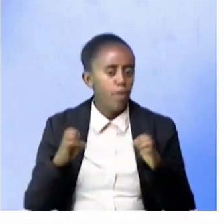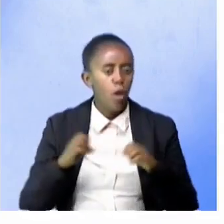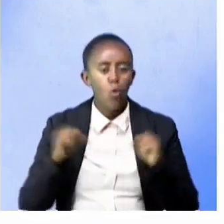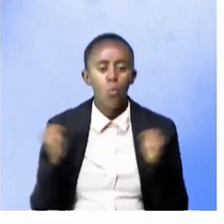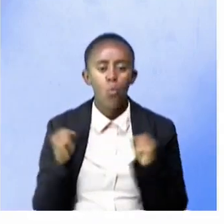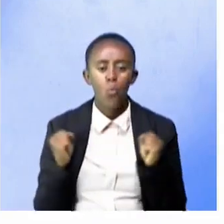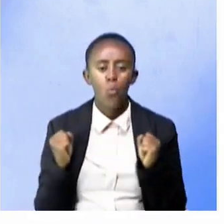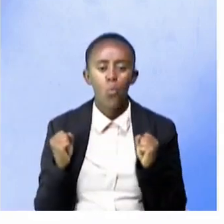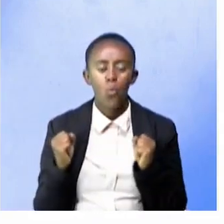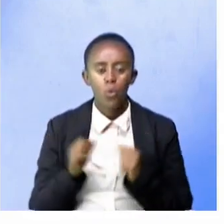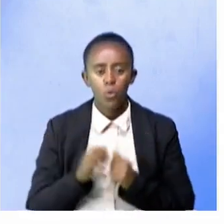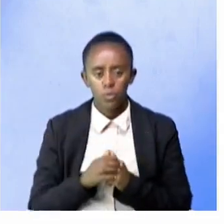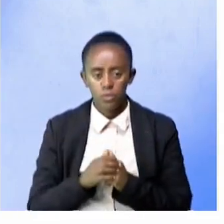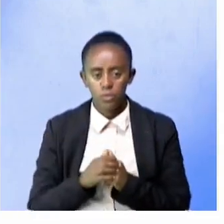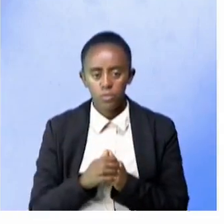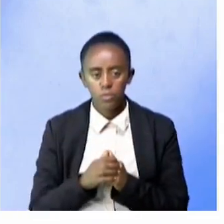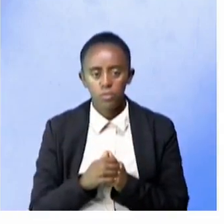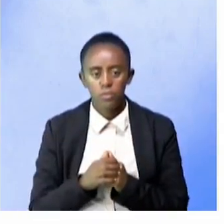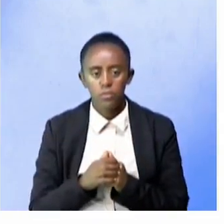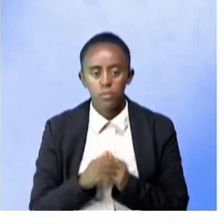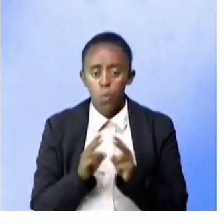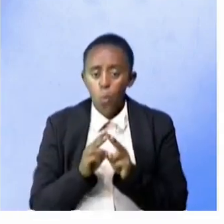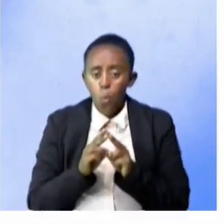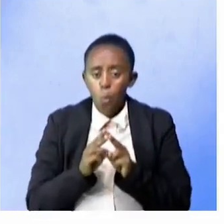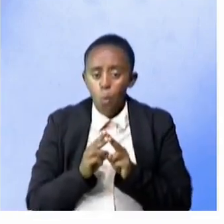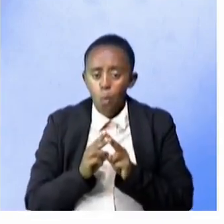Good. Quite